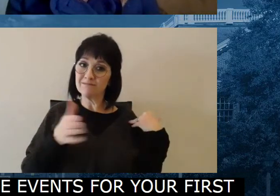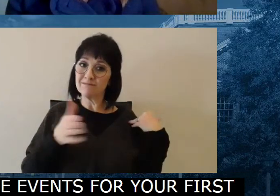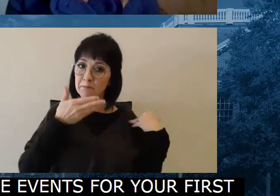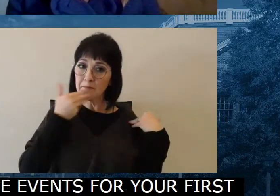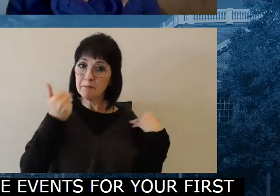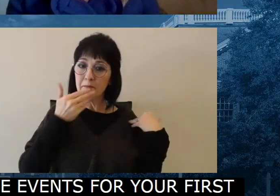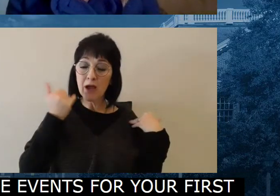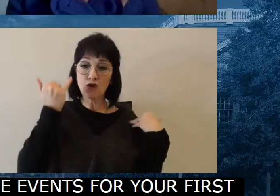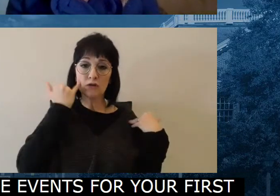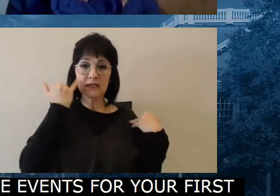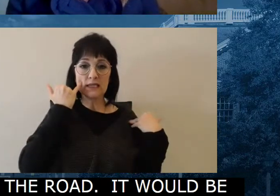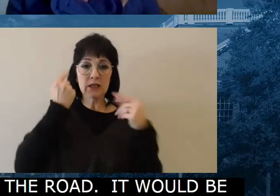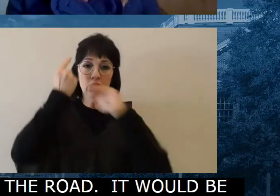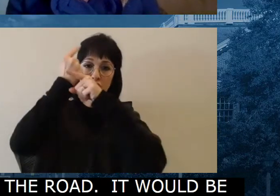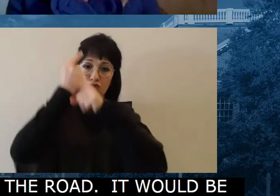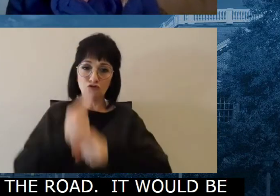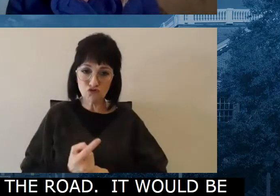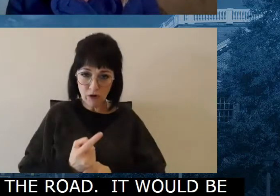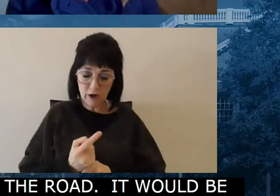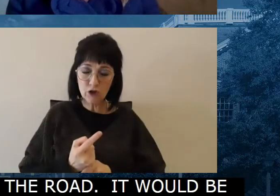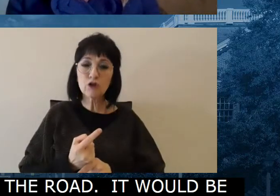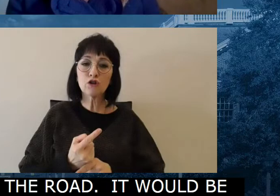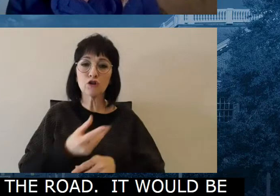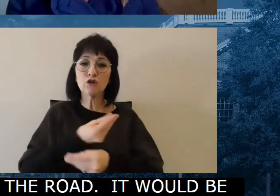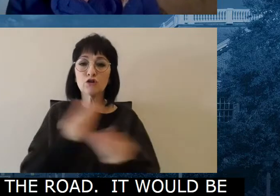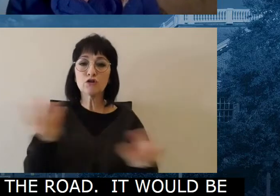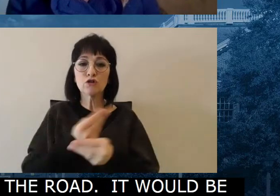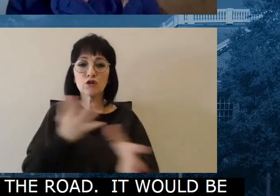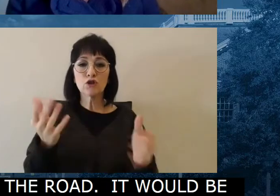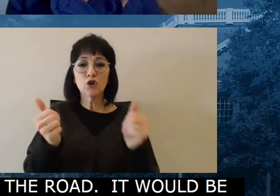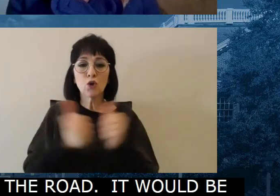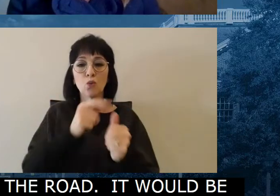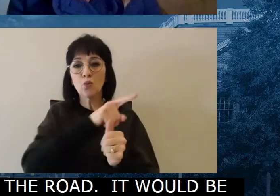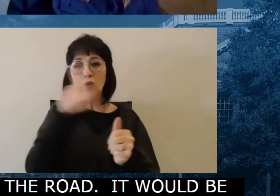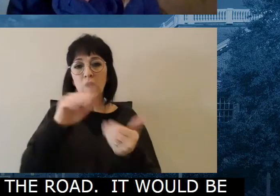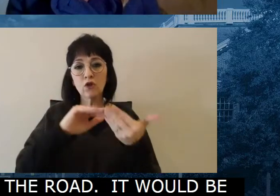regular distribution through our pharmacies and community